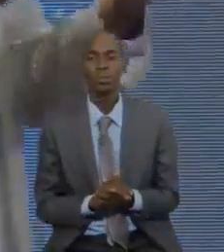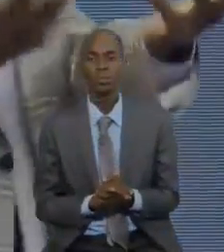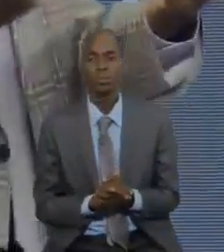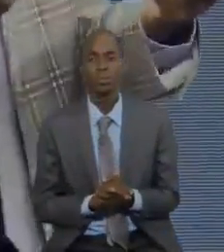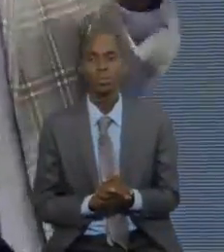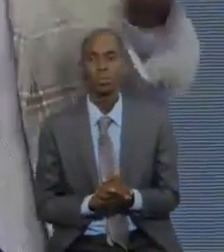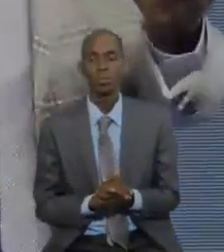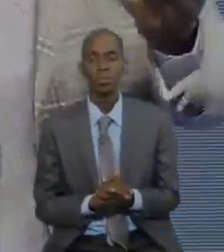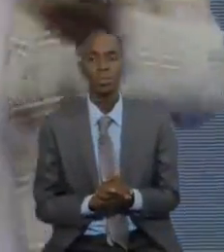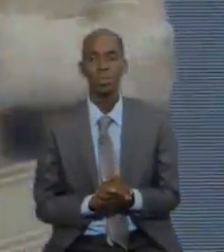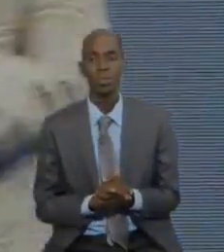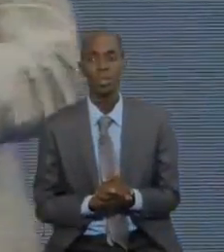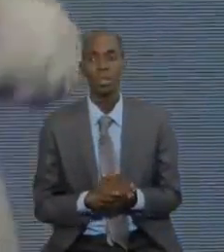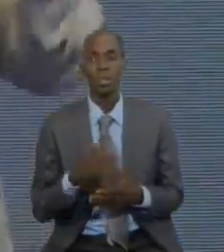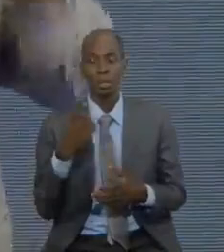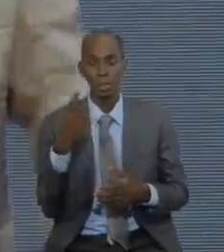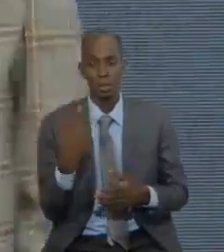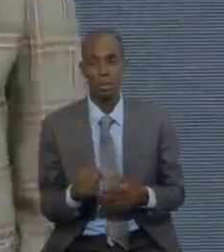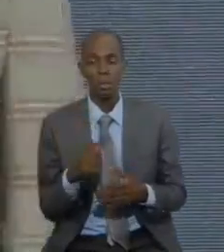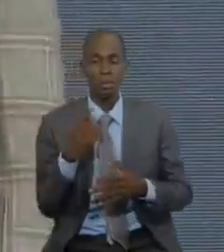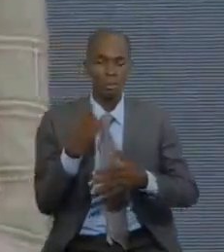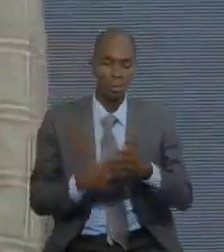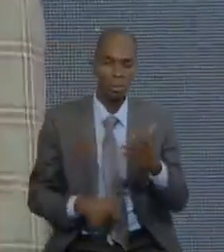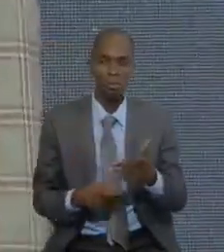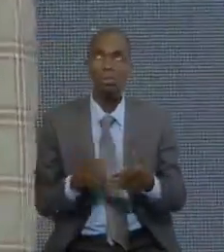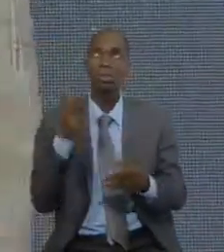The price he paid, the sacrifice he made.